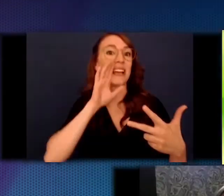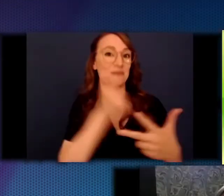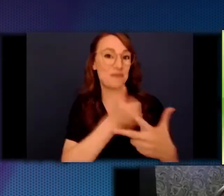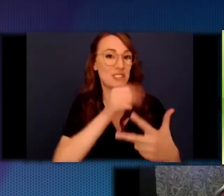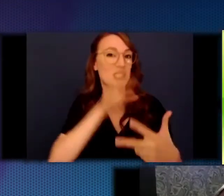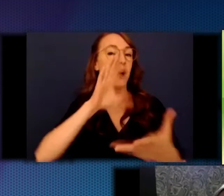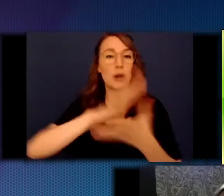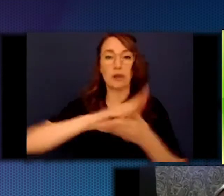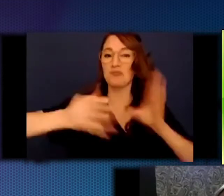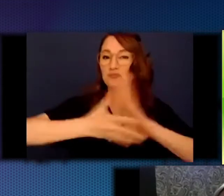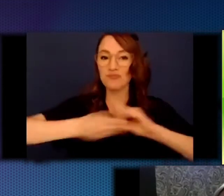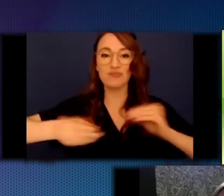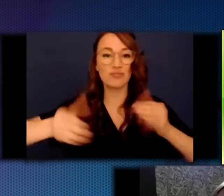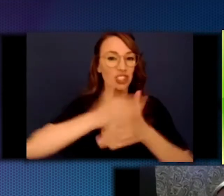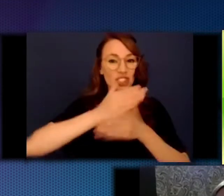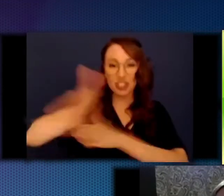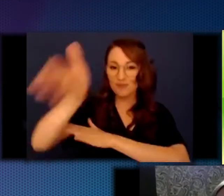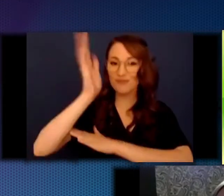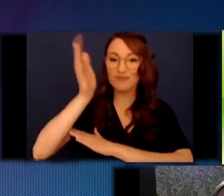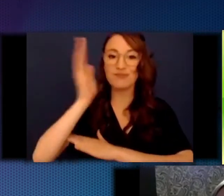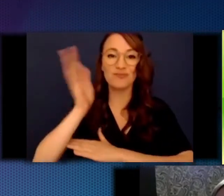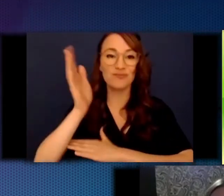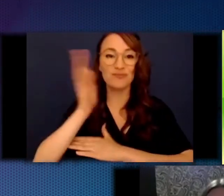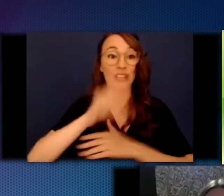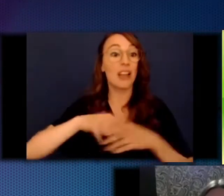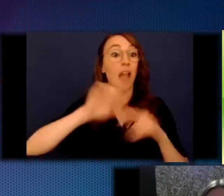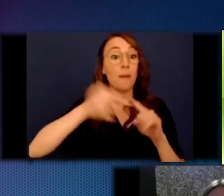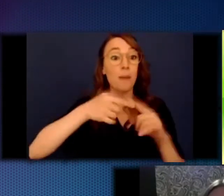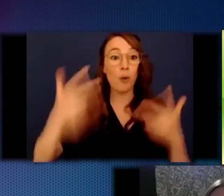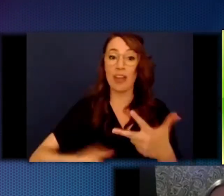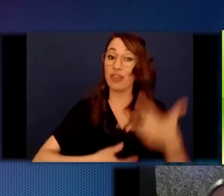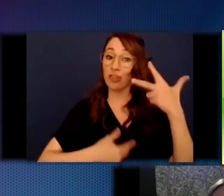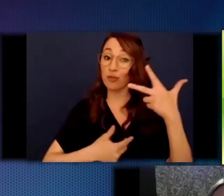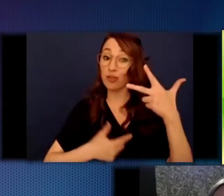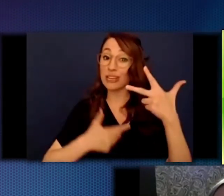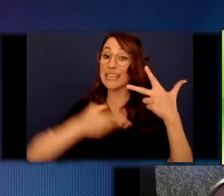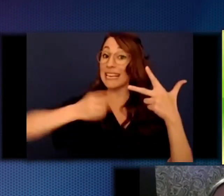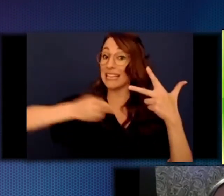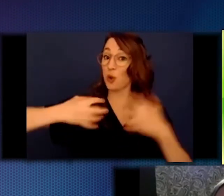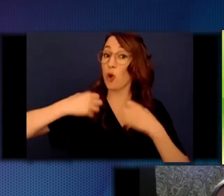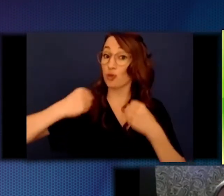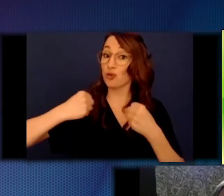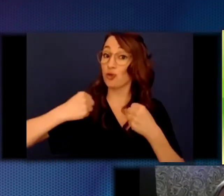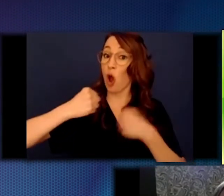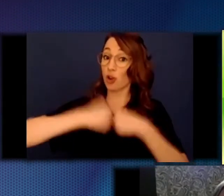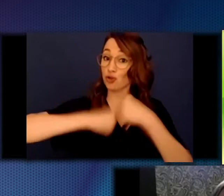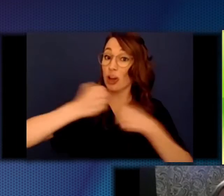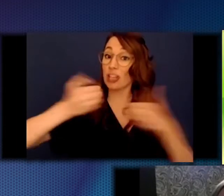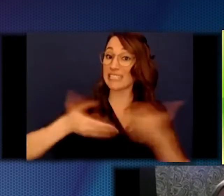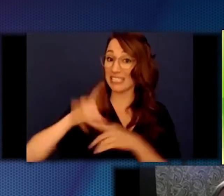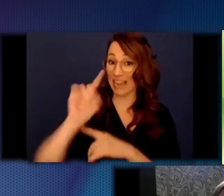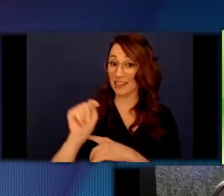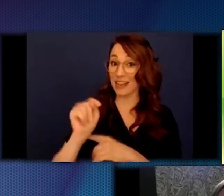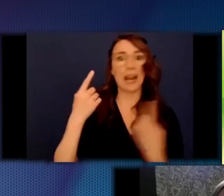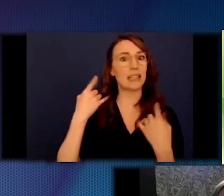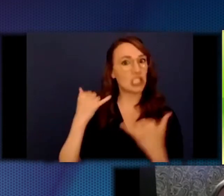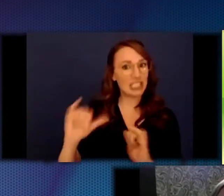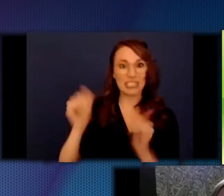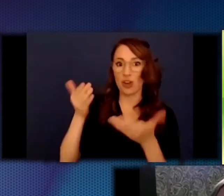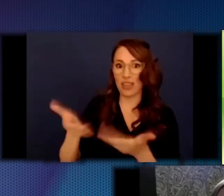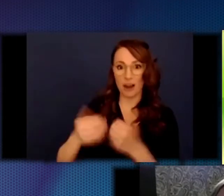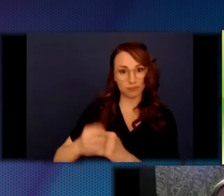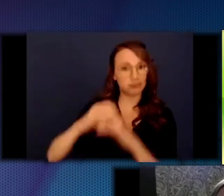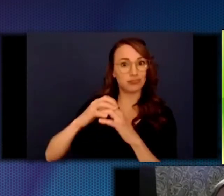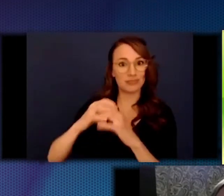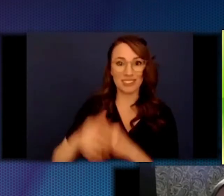to share some facts about 3 historic structures in town that we are lucky to still have today.